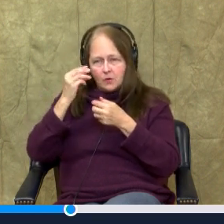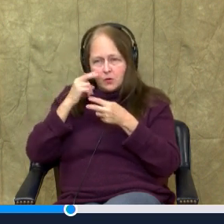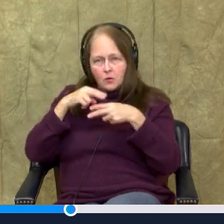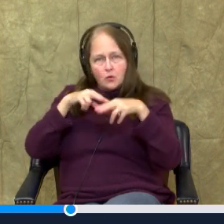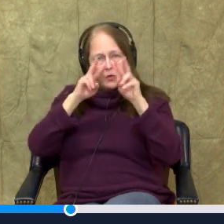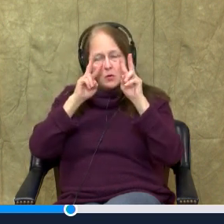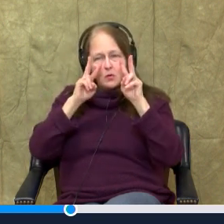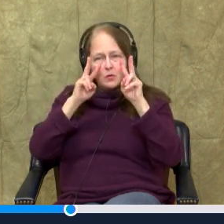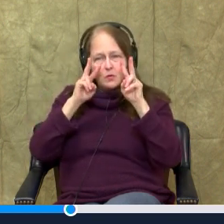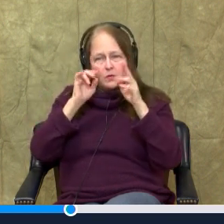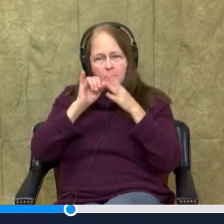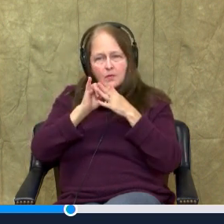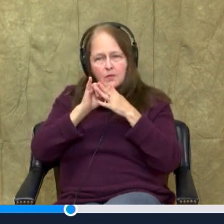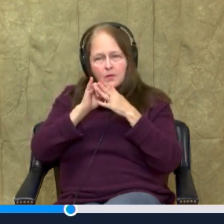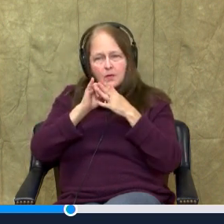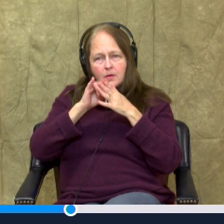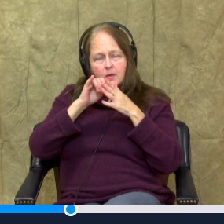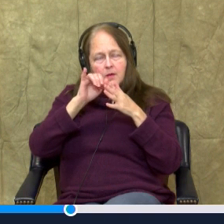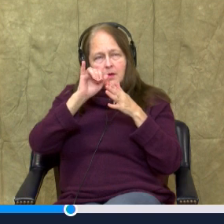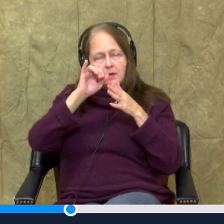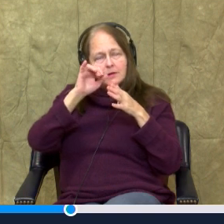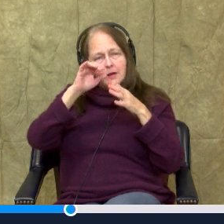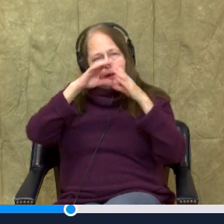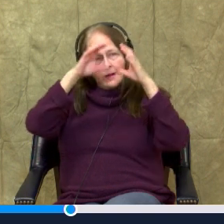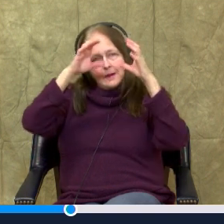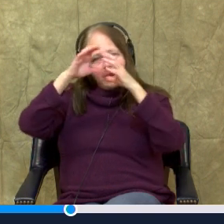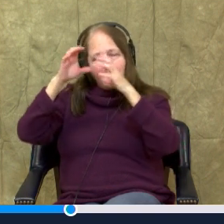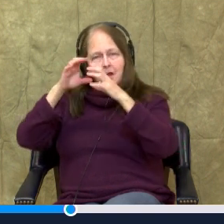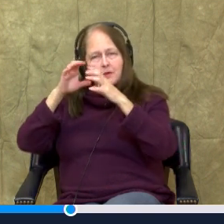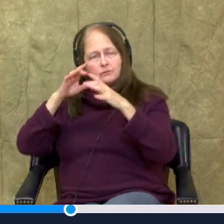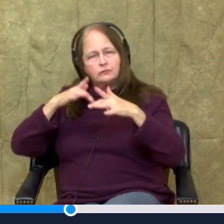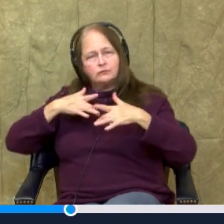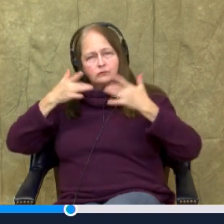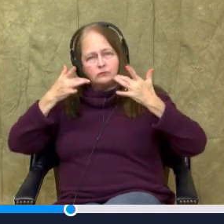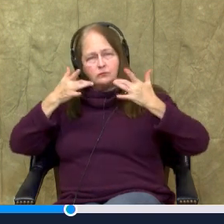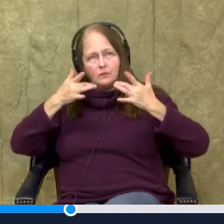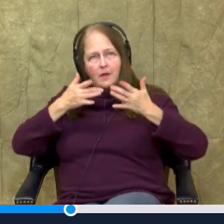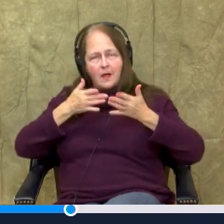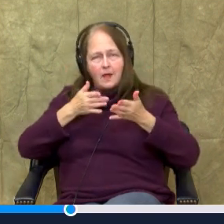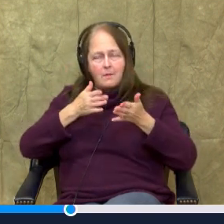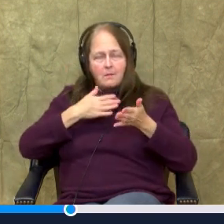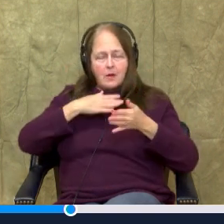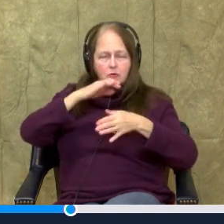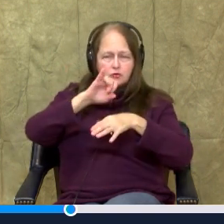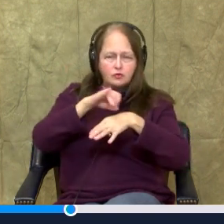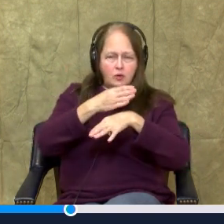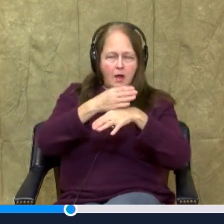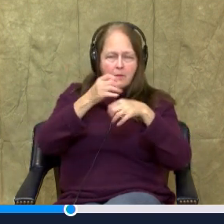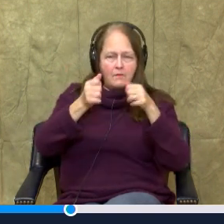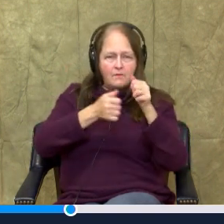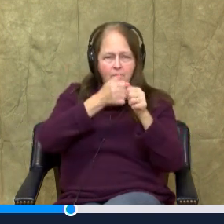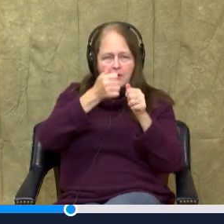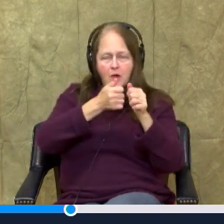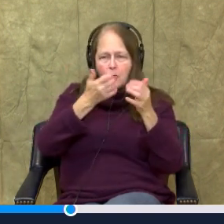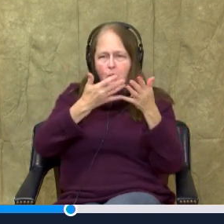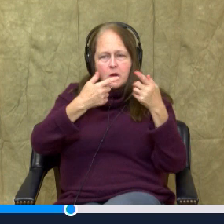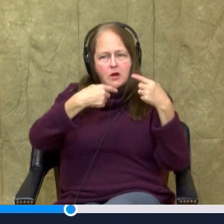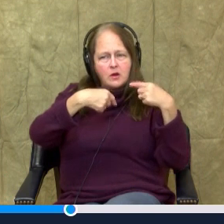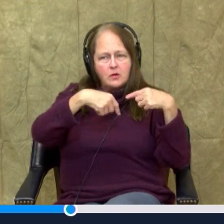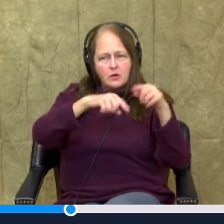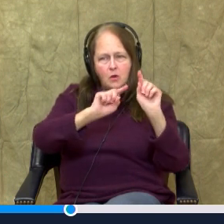up. Claim that cloud with a silver lining. Our job, if you ask me, is to follow it. See where it